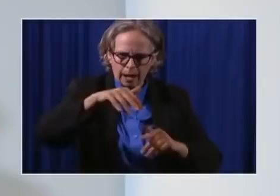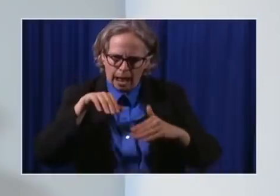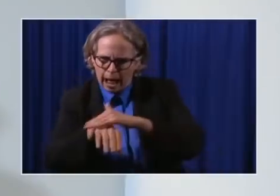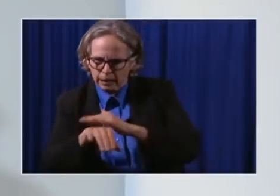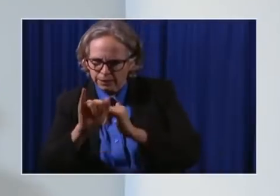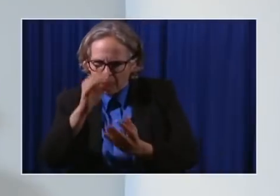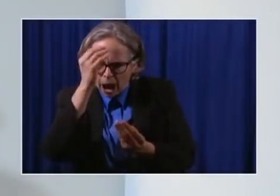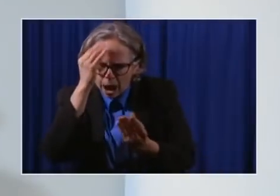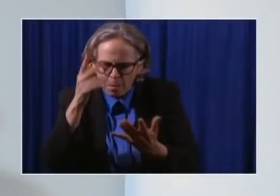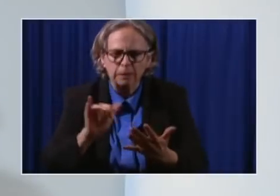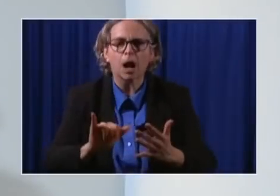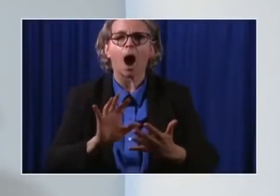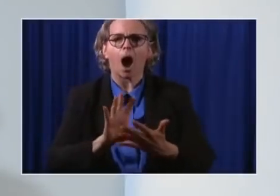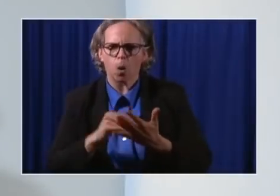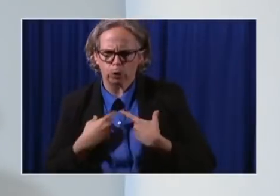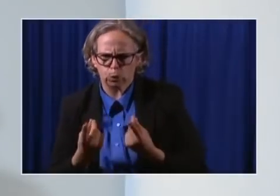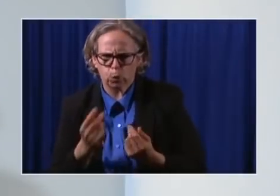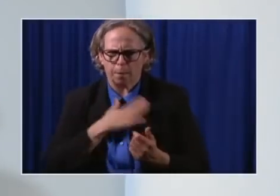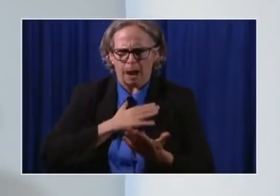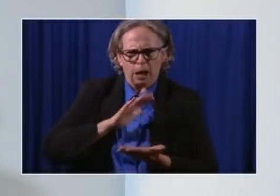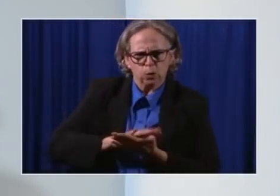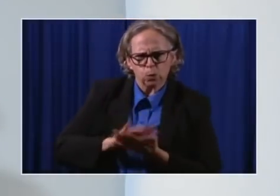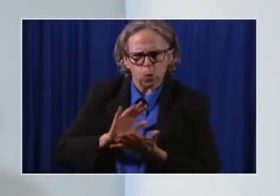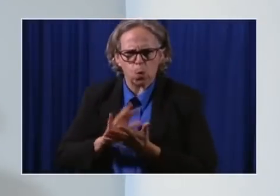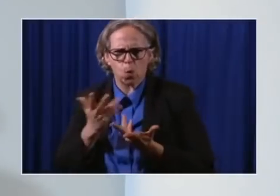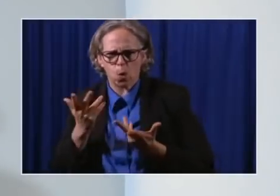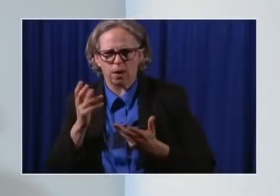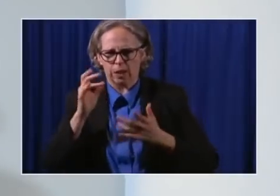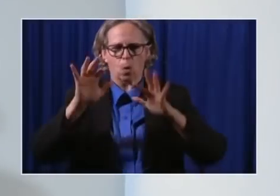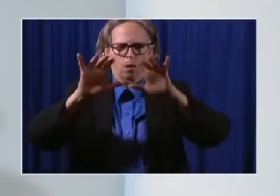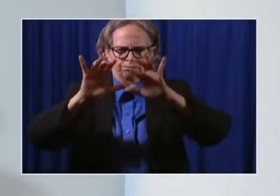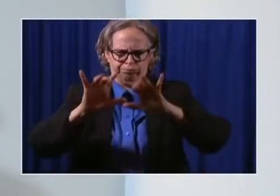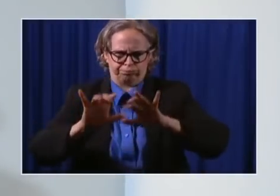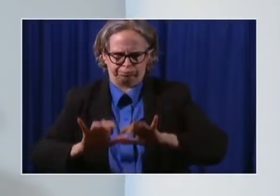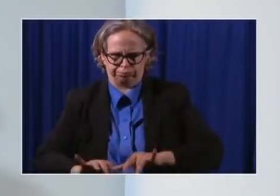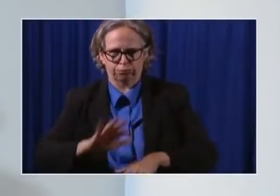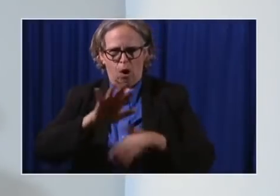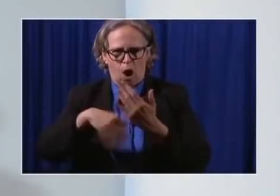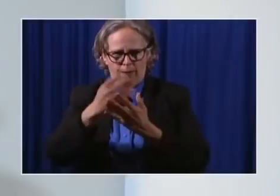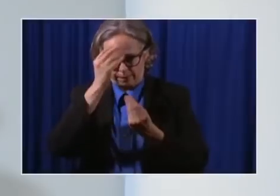we get them, and this will be on the state procurement website,